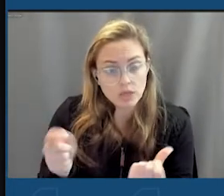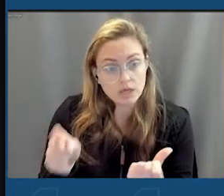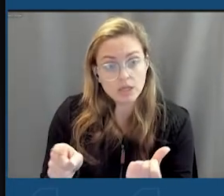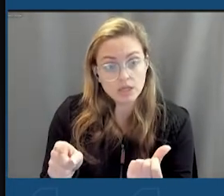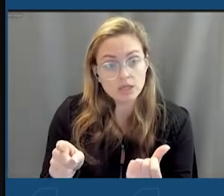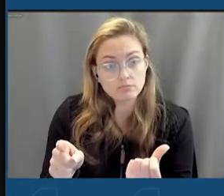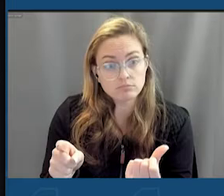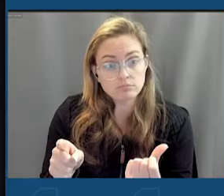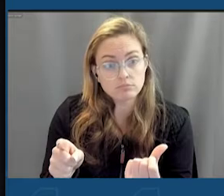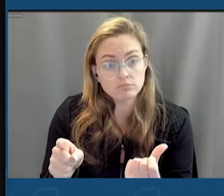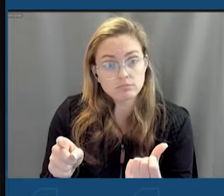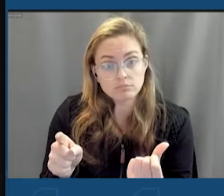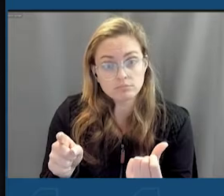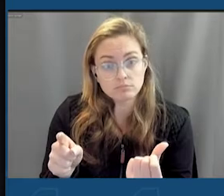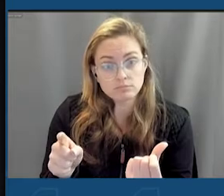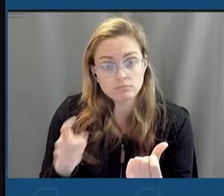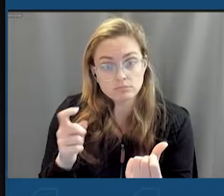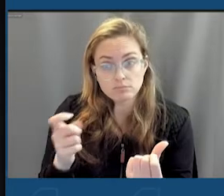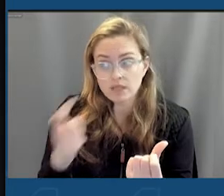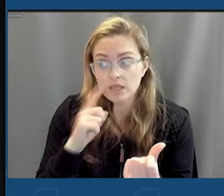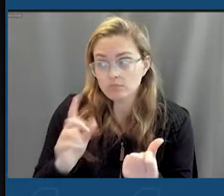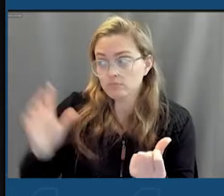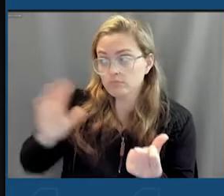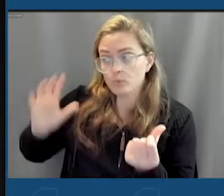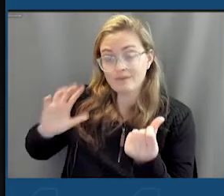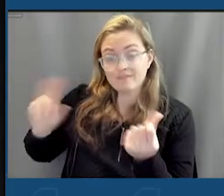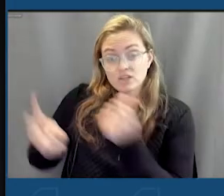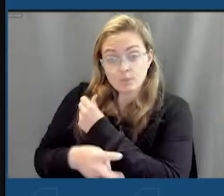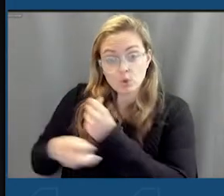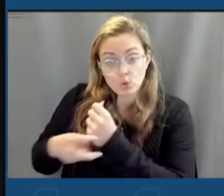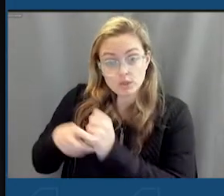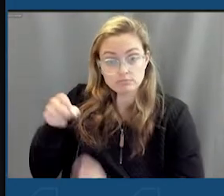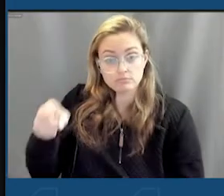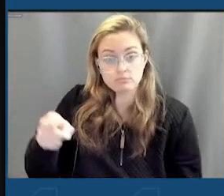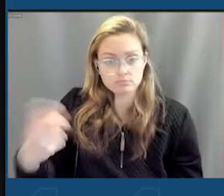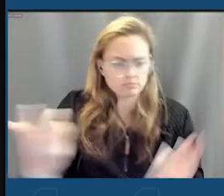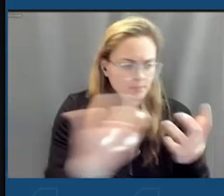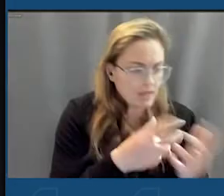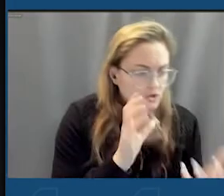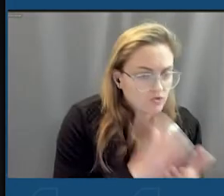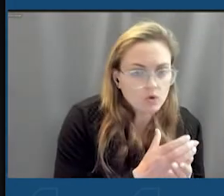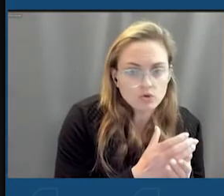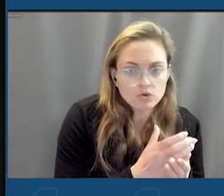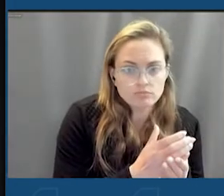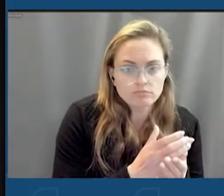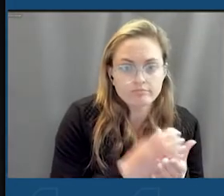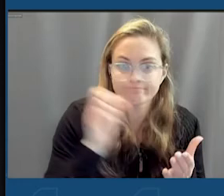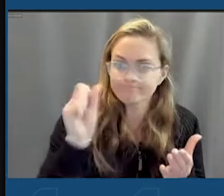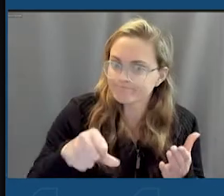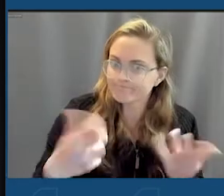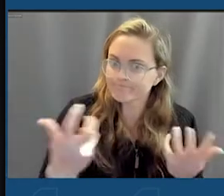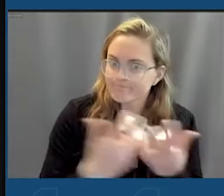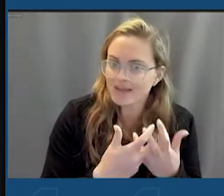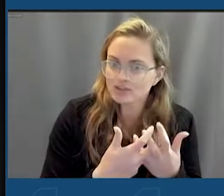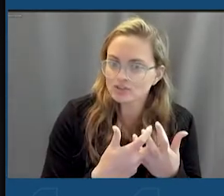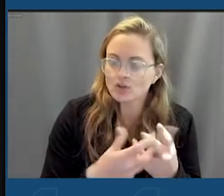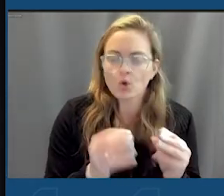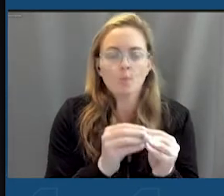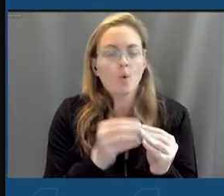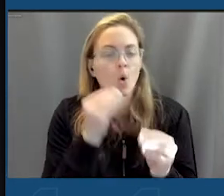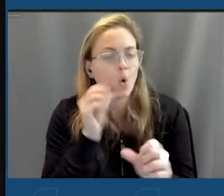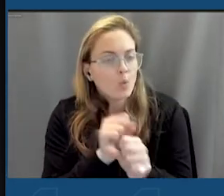was suspect in several burglaries previously. Matched it to the photograph, it matched. Did a little more homework on the